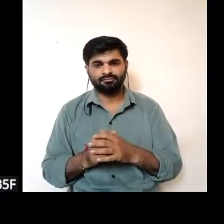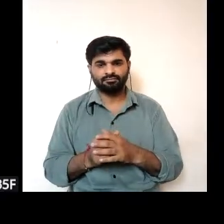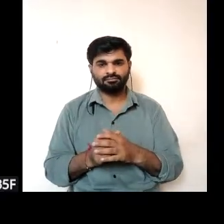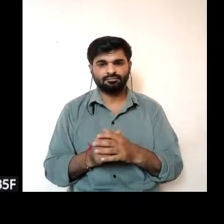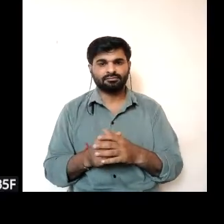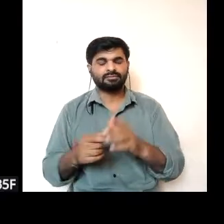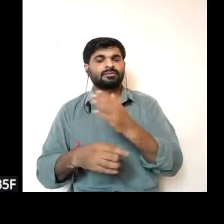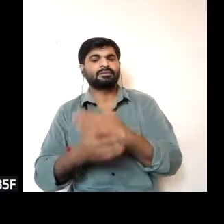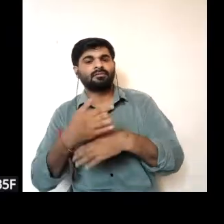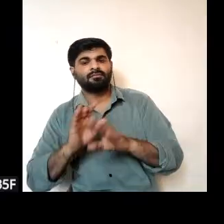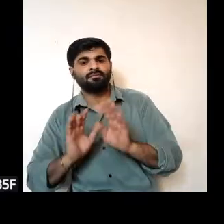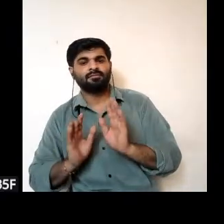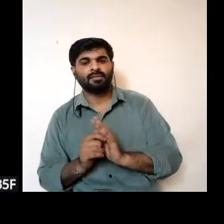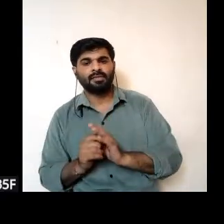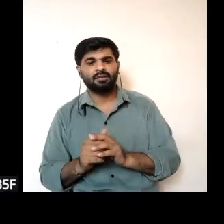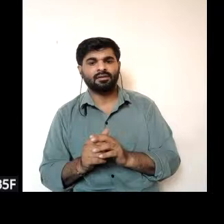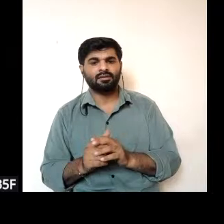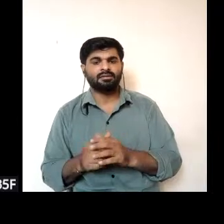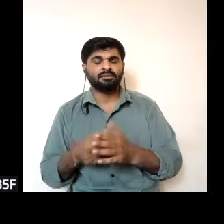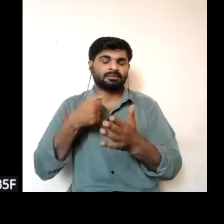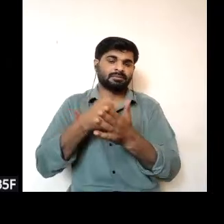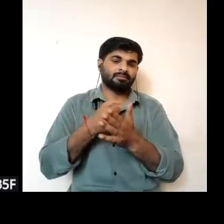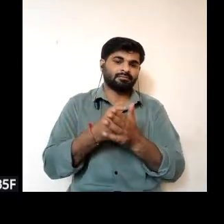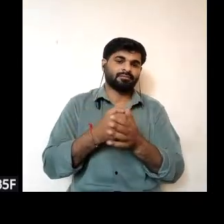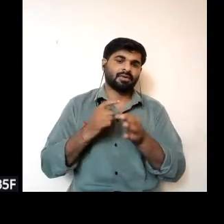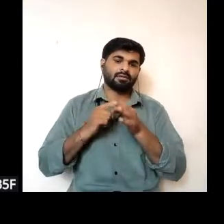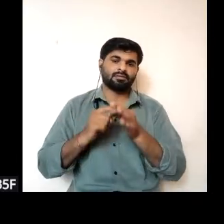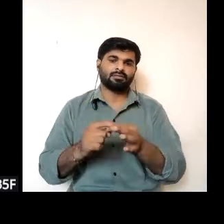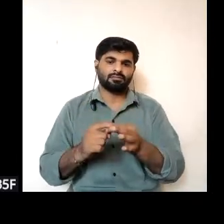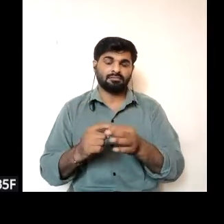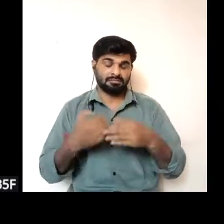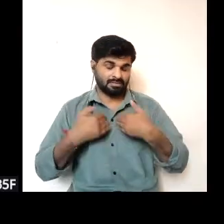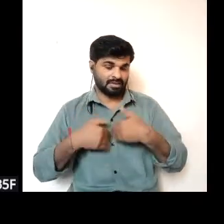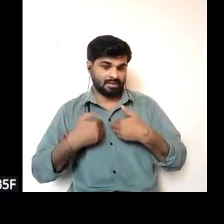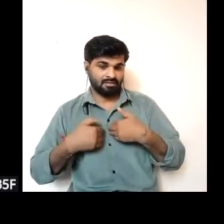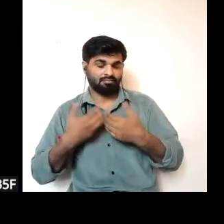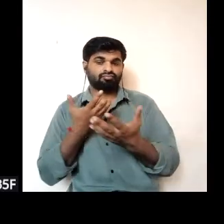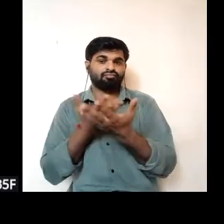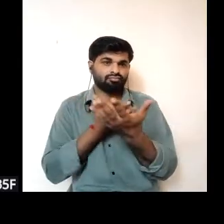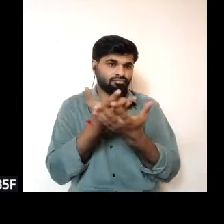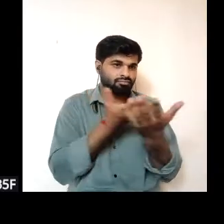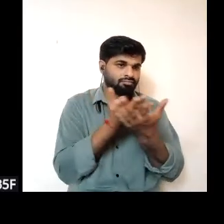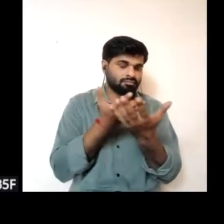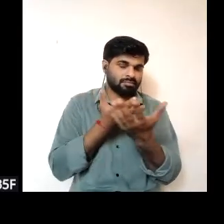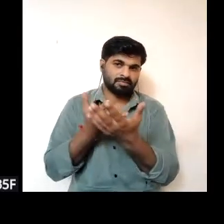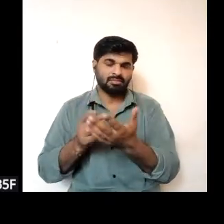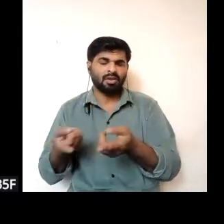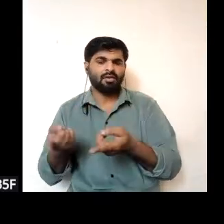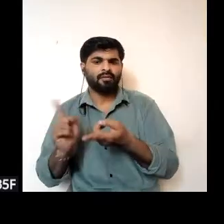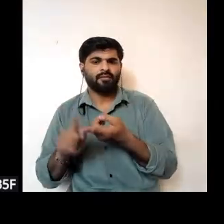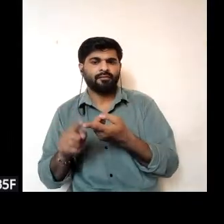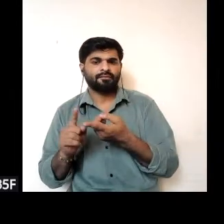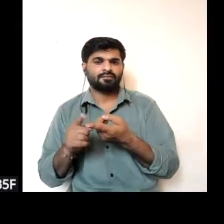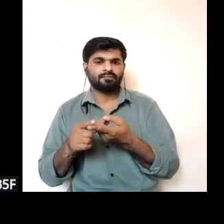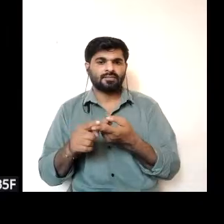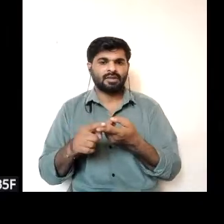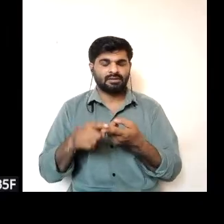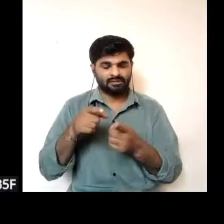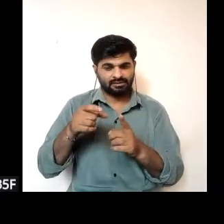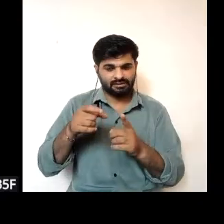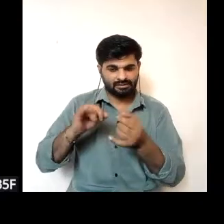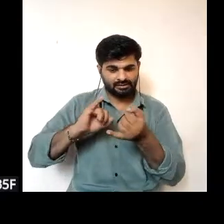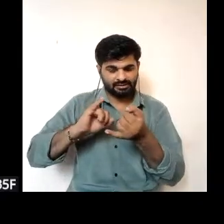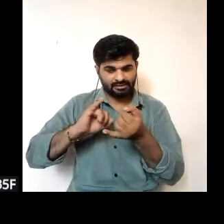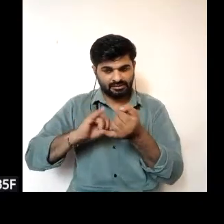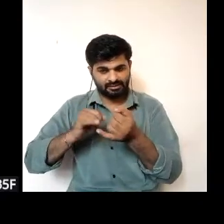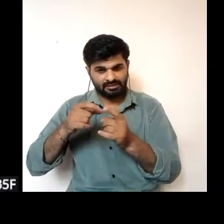disability based question. And a lot of interesting debates happened in that. And actually, the sector rejected the